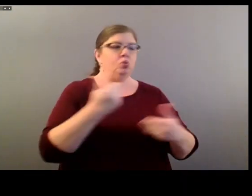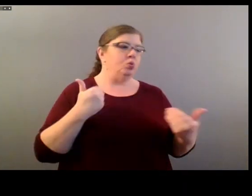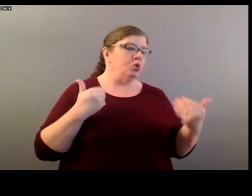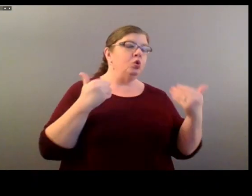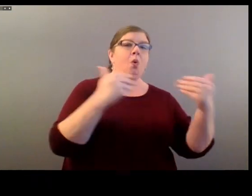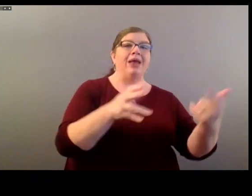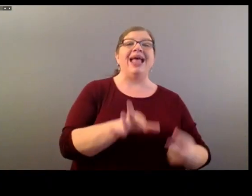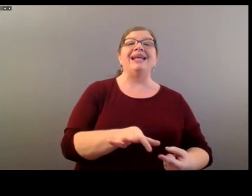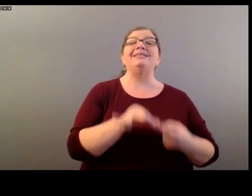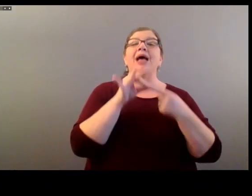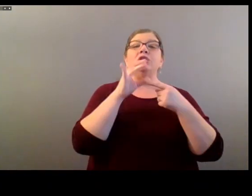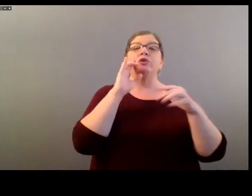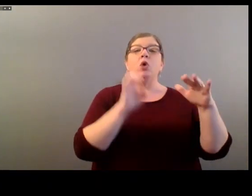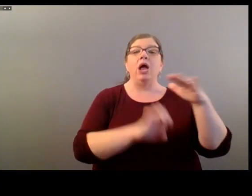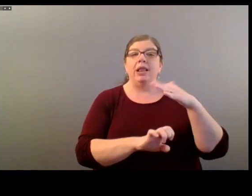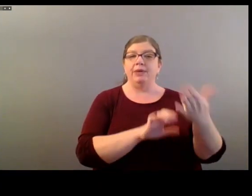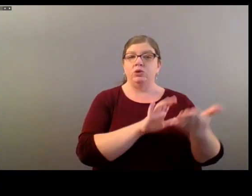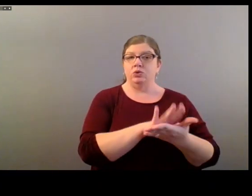elementary school.